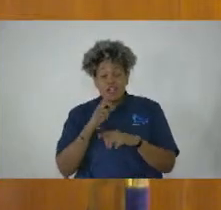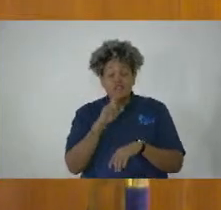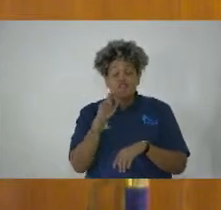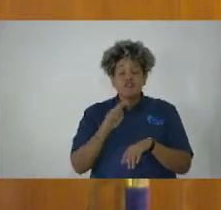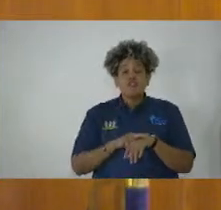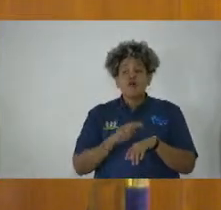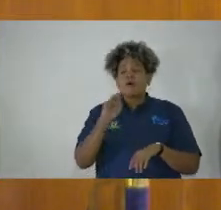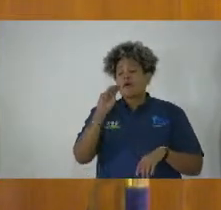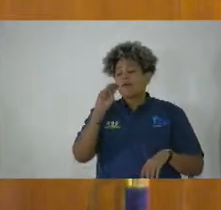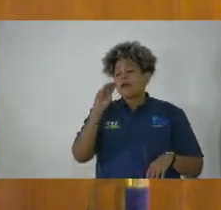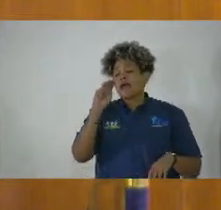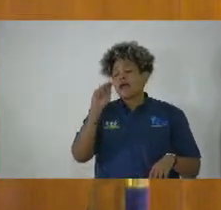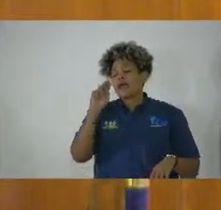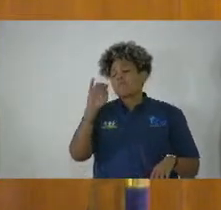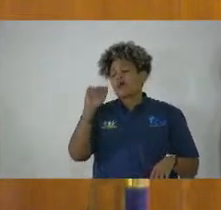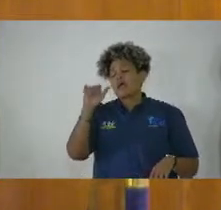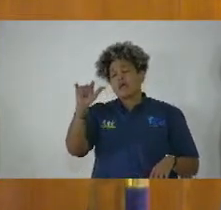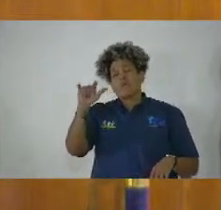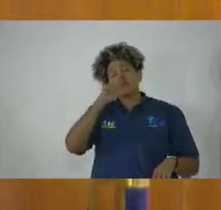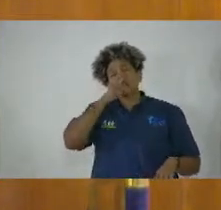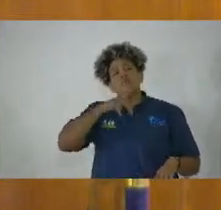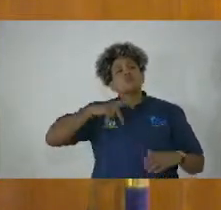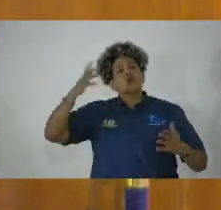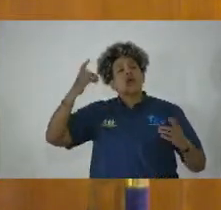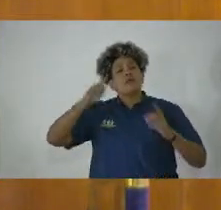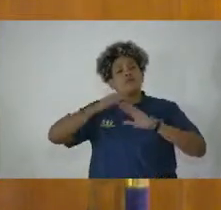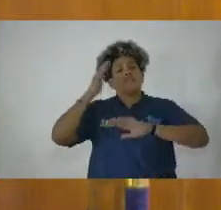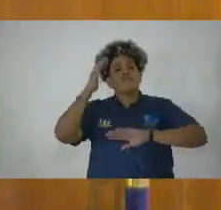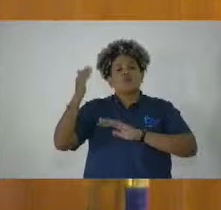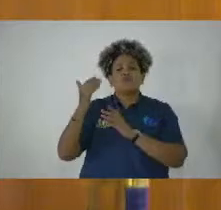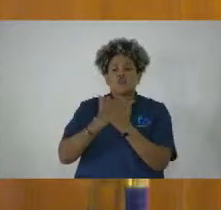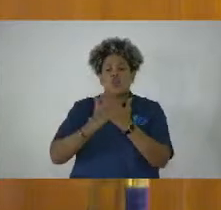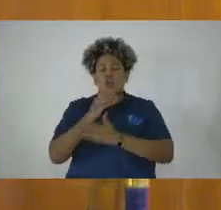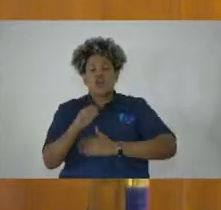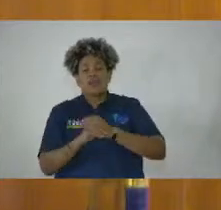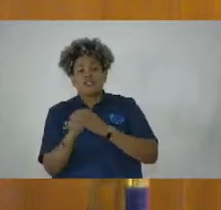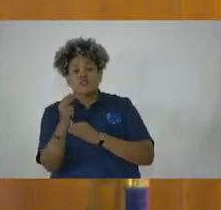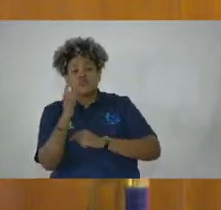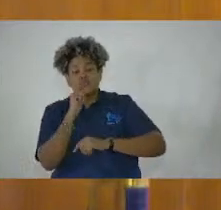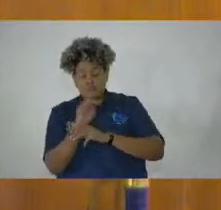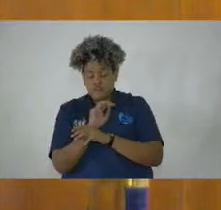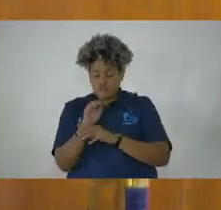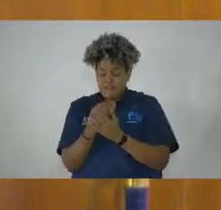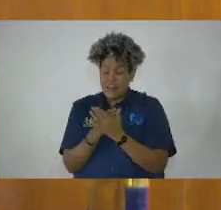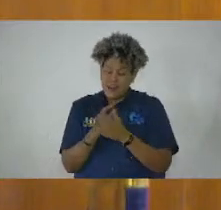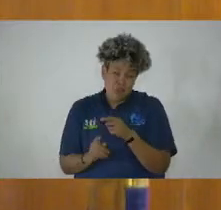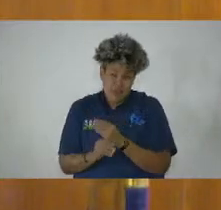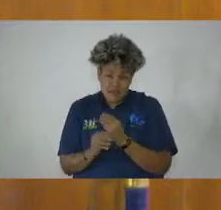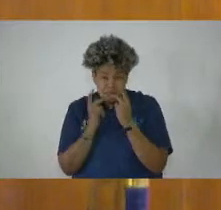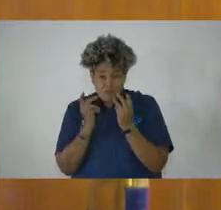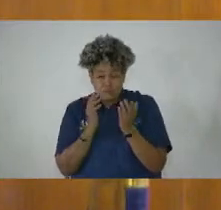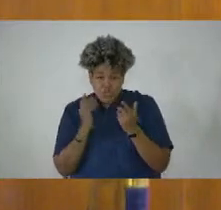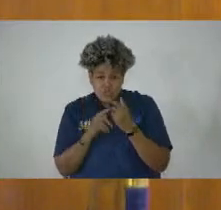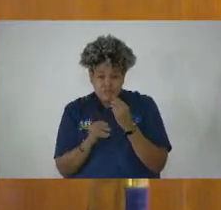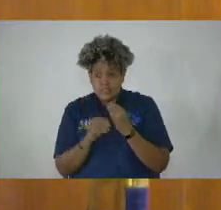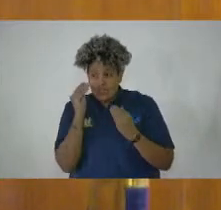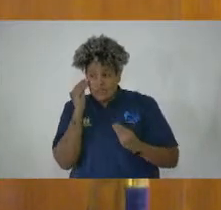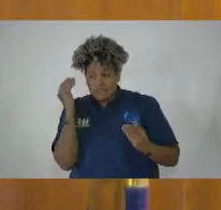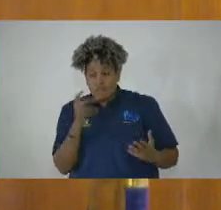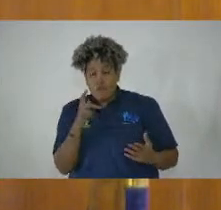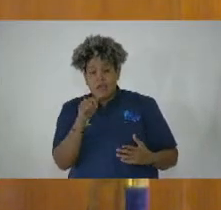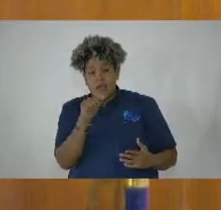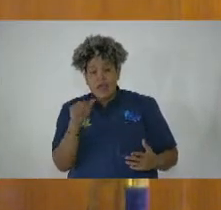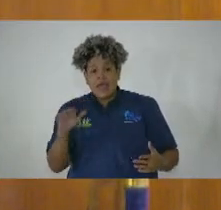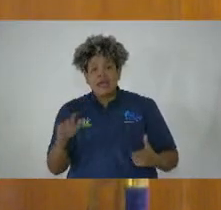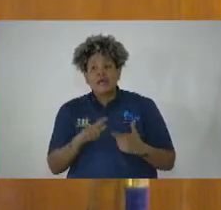Manley International Airport future earnings be used? The Ministry of Finance and Public Service informed the PAC that